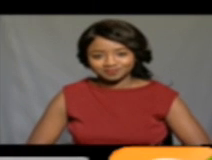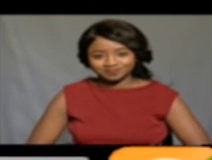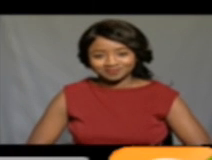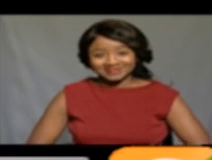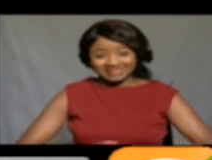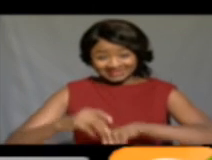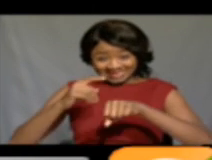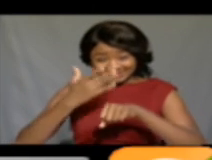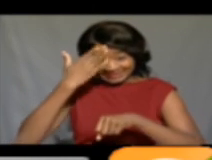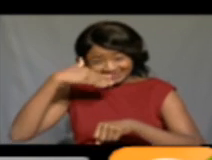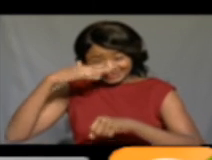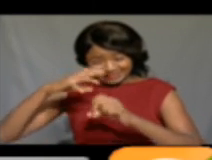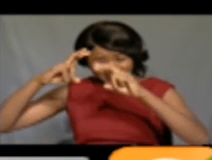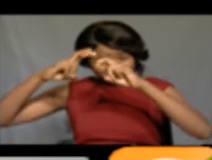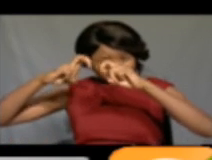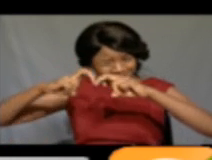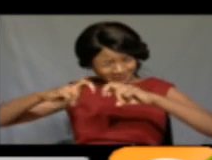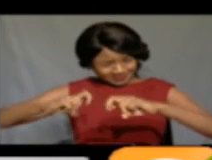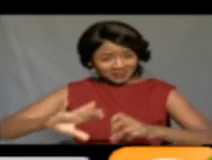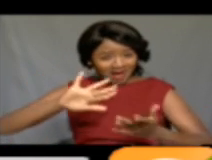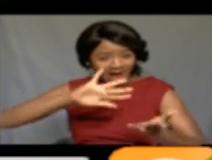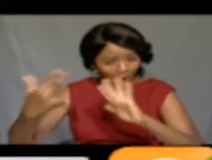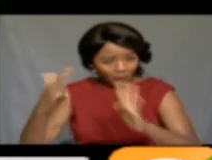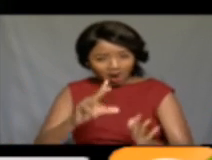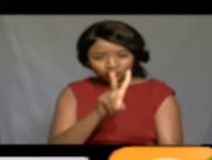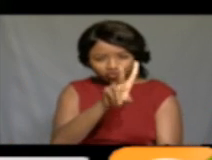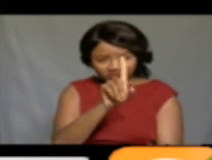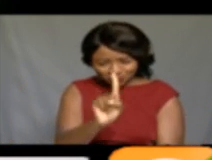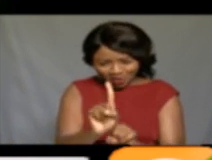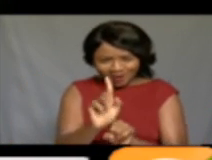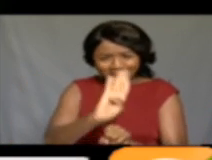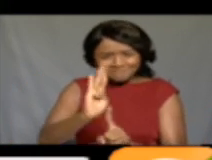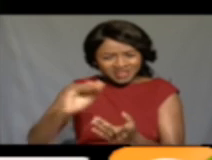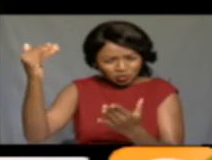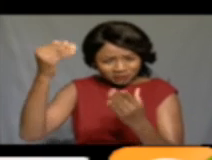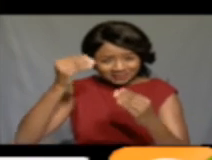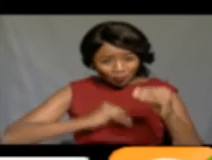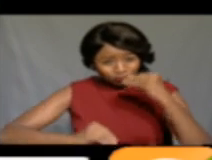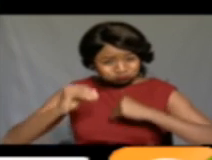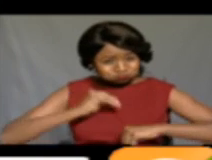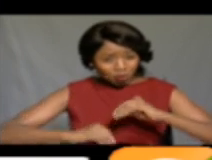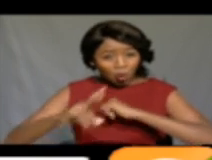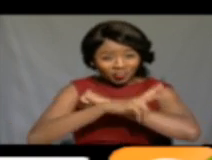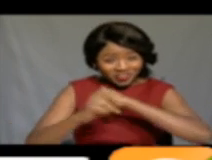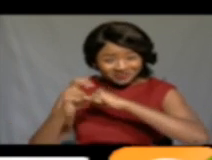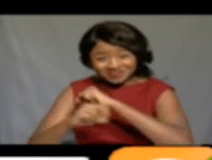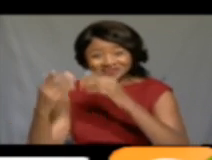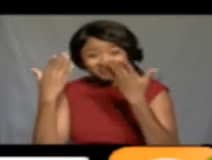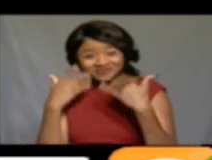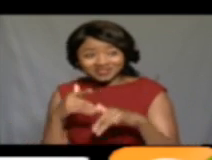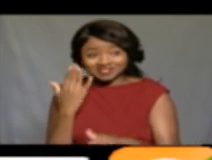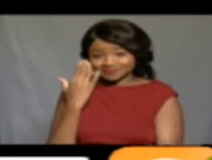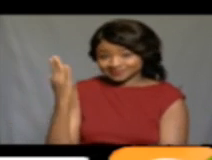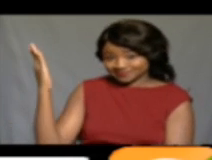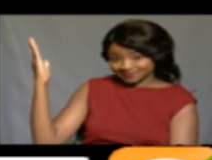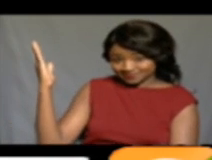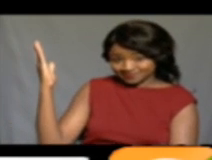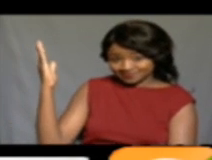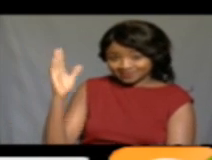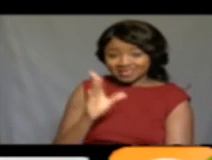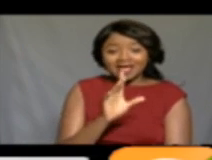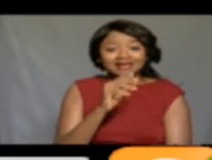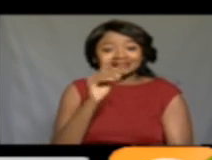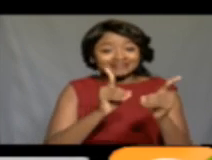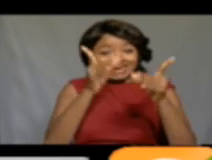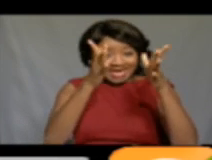how 21 billion shillings was allegedly stolen from the Kimwarer and Arror dams project, the Director of Criminal Investigation George